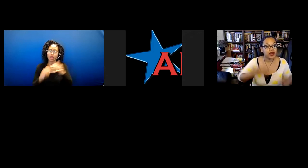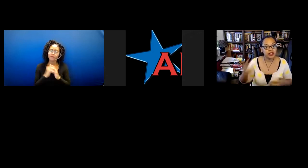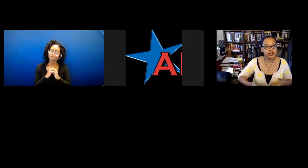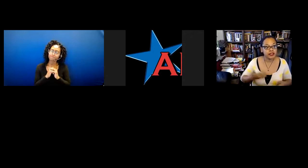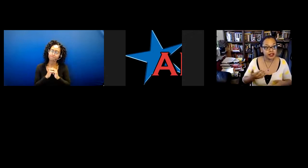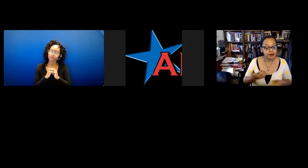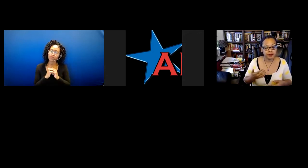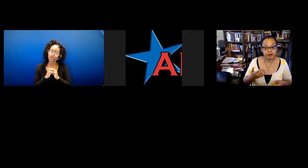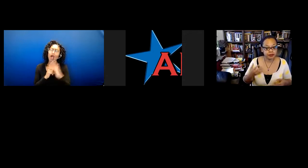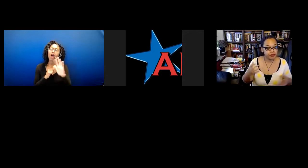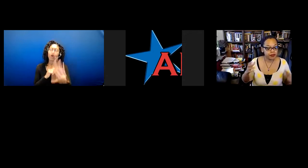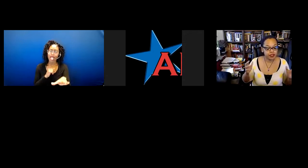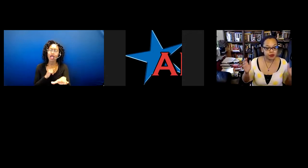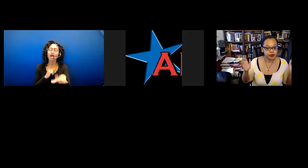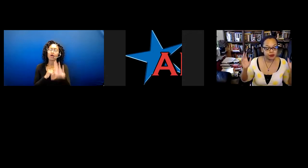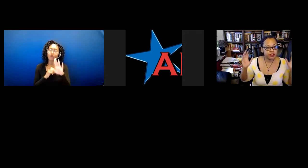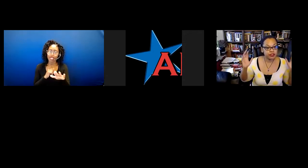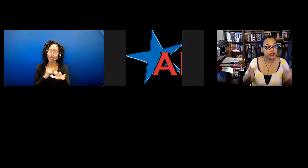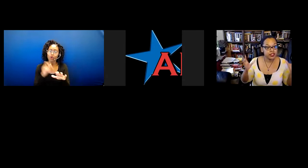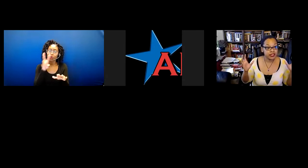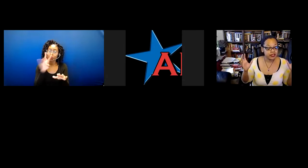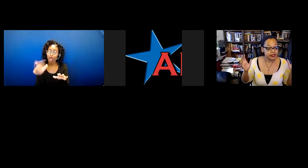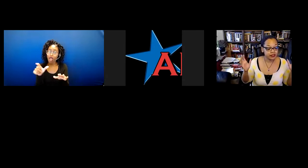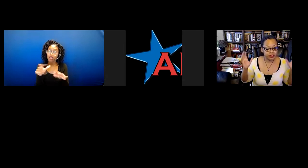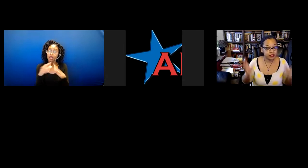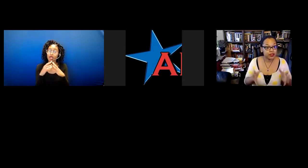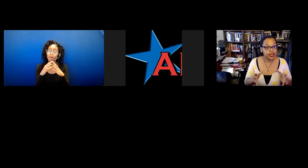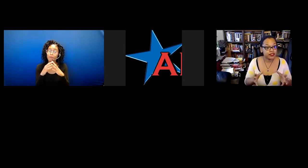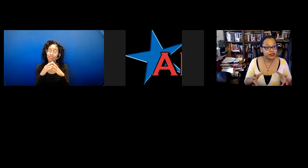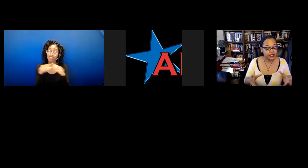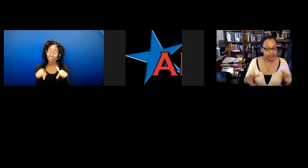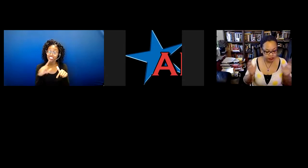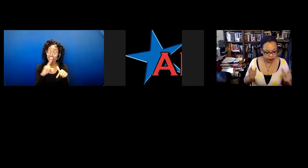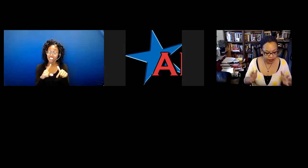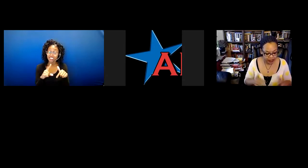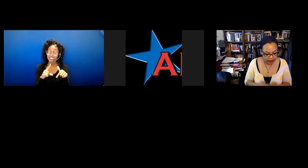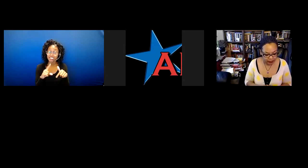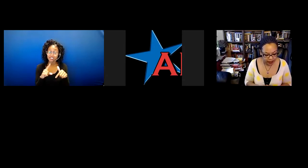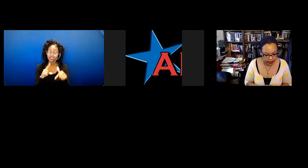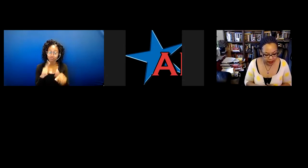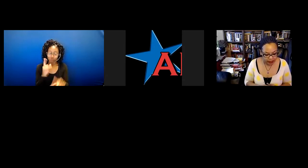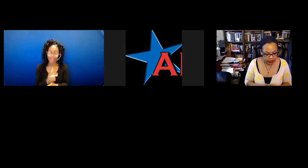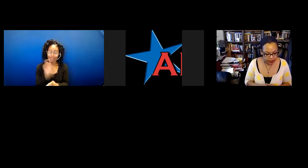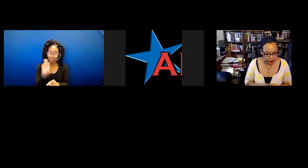yeah, let's, you know, this is, you know, this is what it has to be. This is what it has to